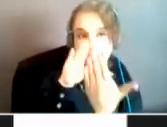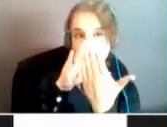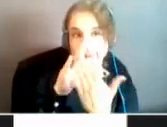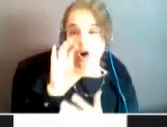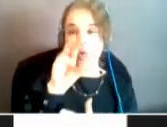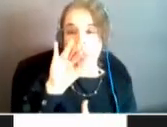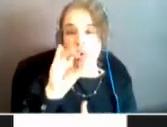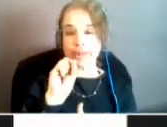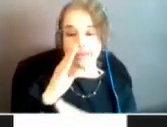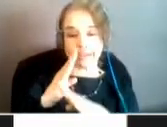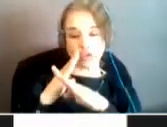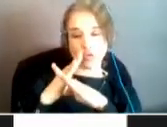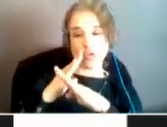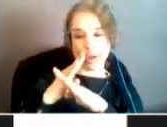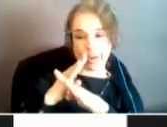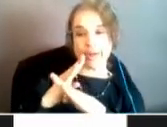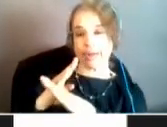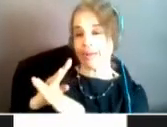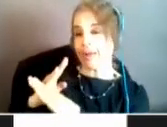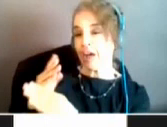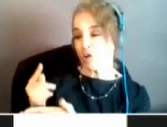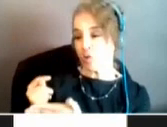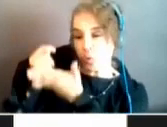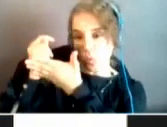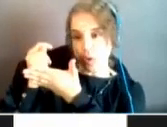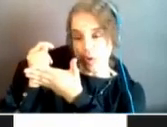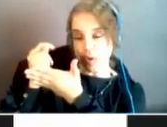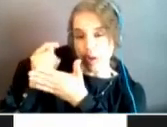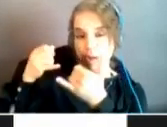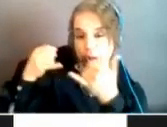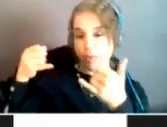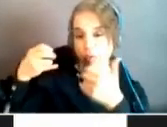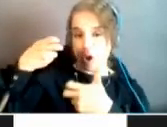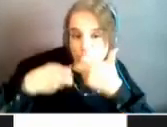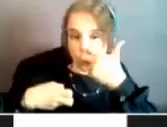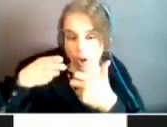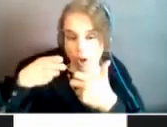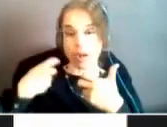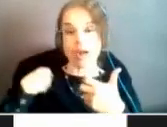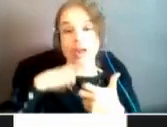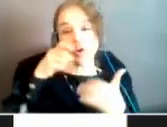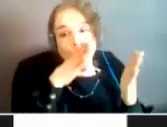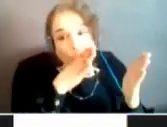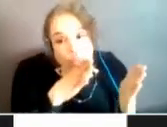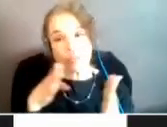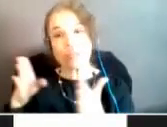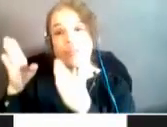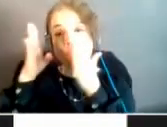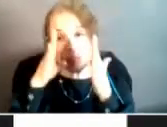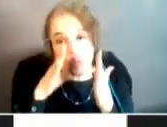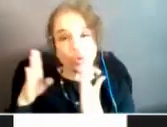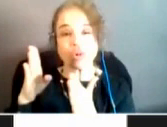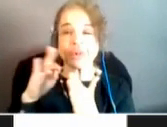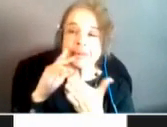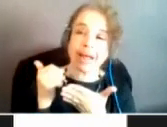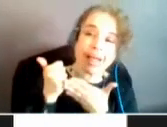intervention and then treatment of underlying problems. And we must be prepared to